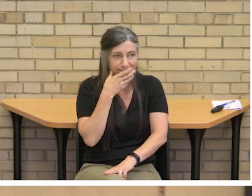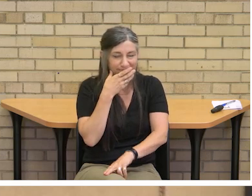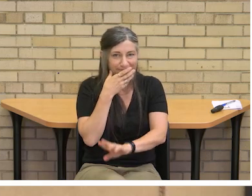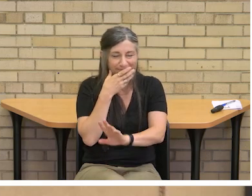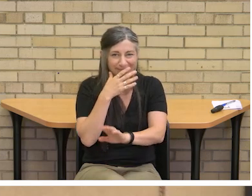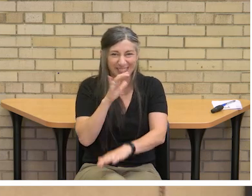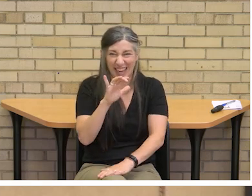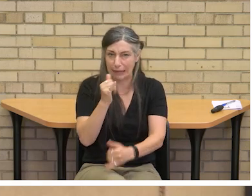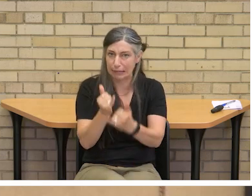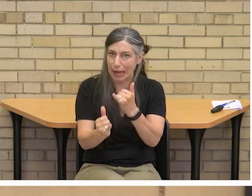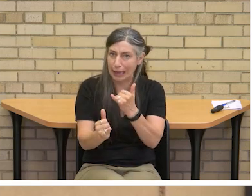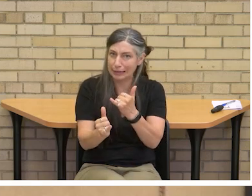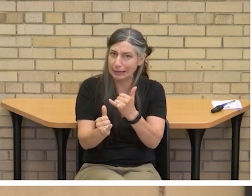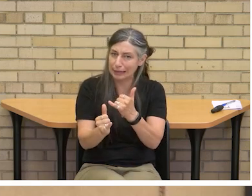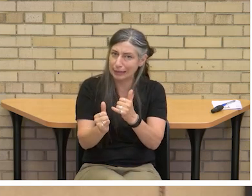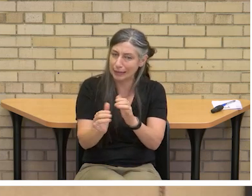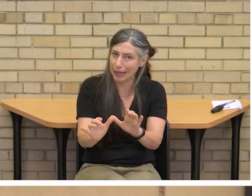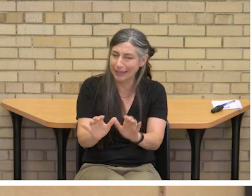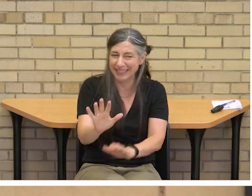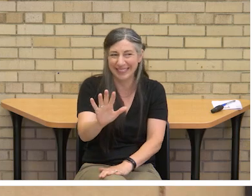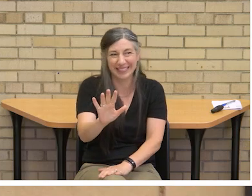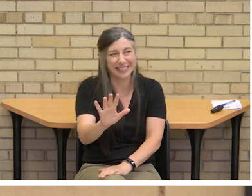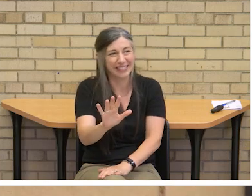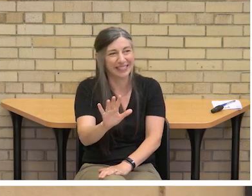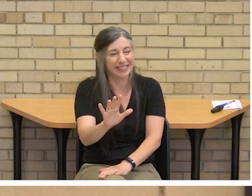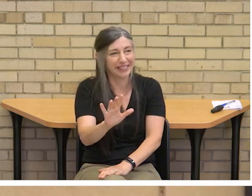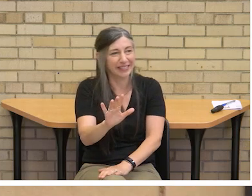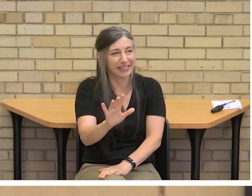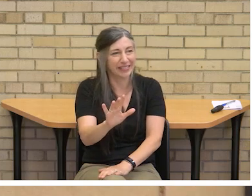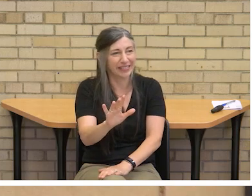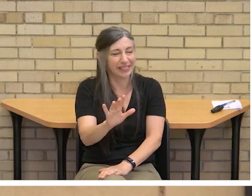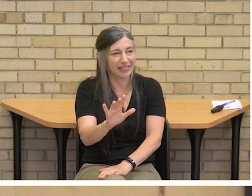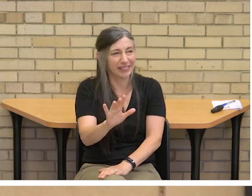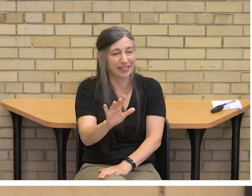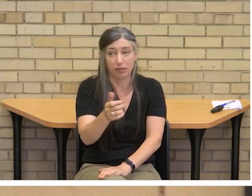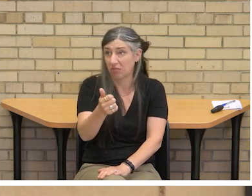Hail Mary. I don't know what to call it.